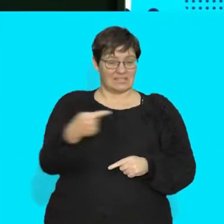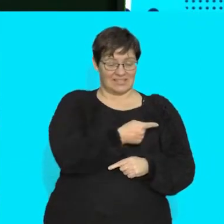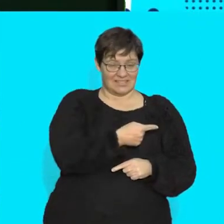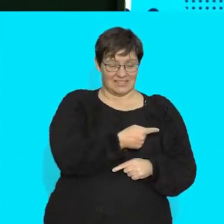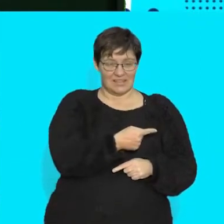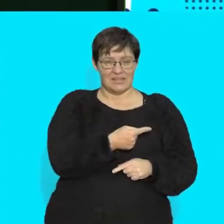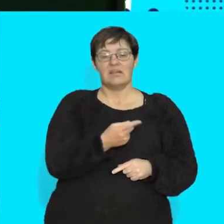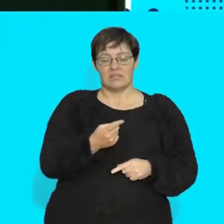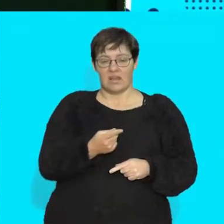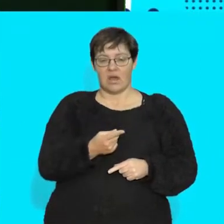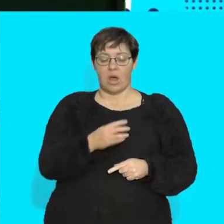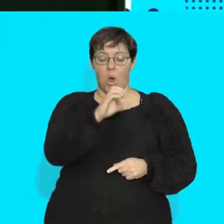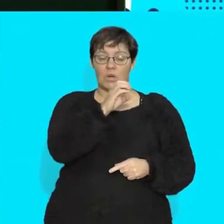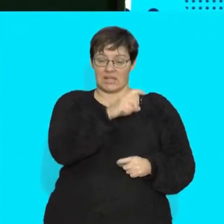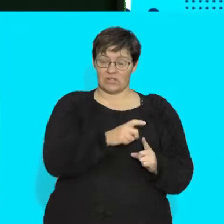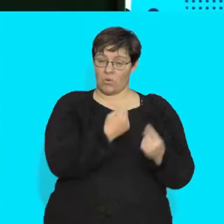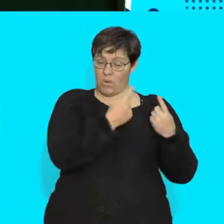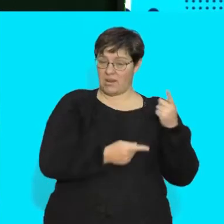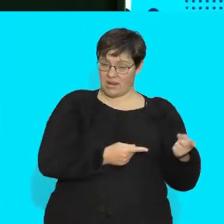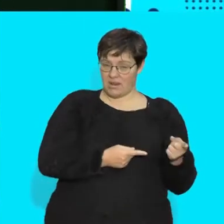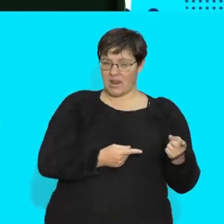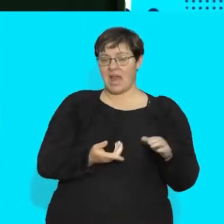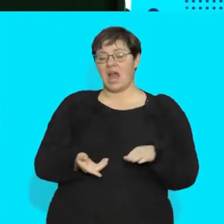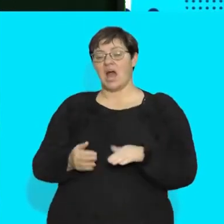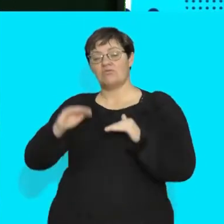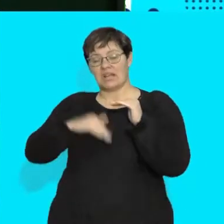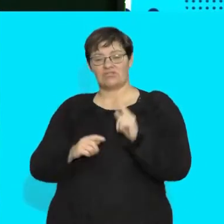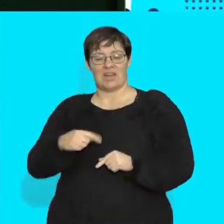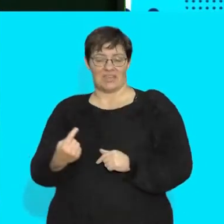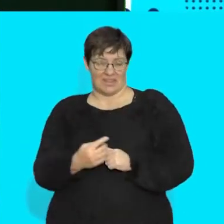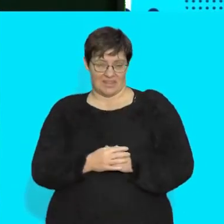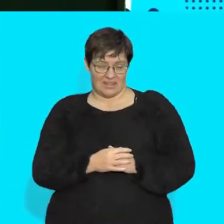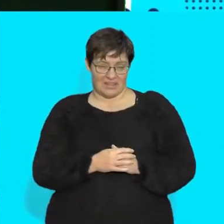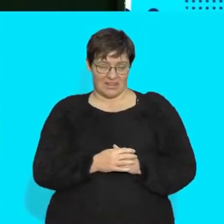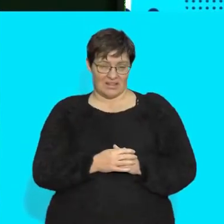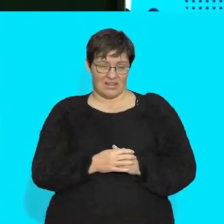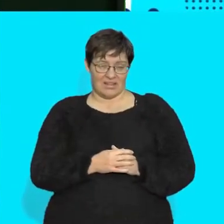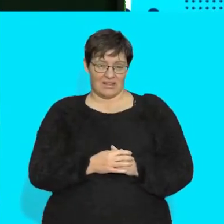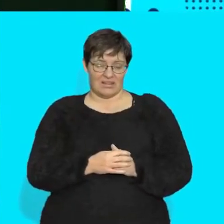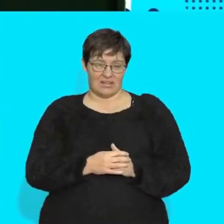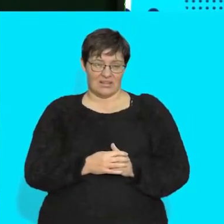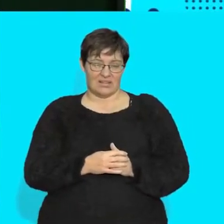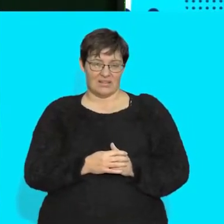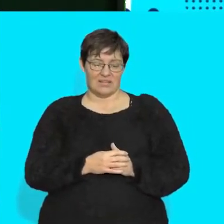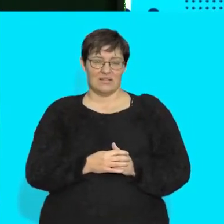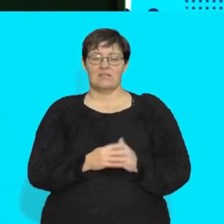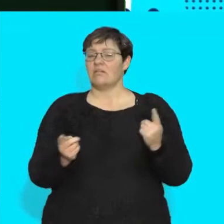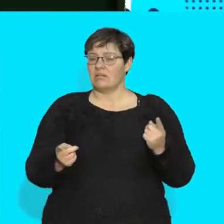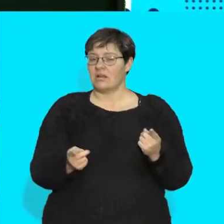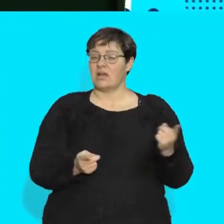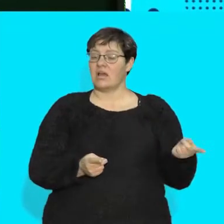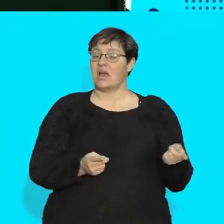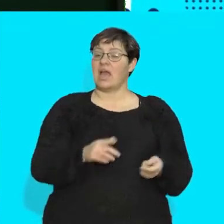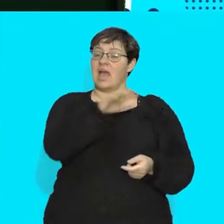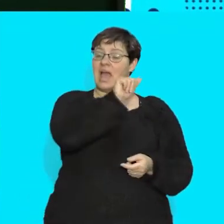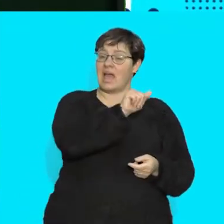oxidation at the one electrode and the reduction at the other. And remember, we have to be able to identify which is the anode and the